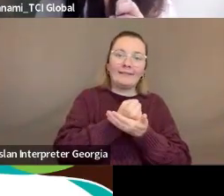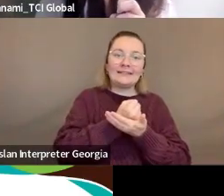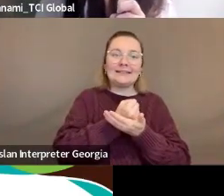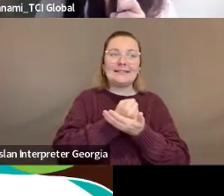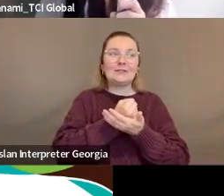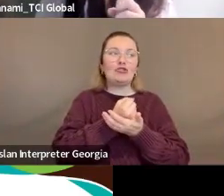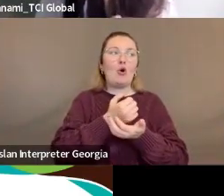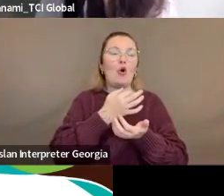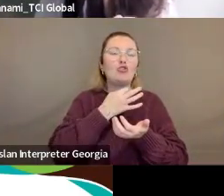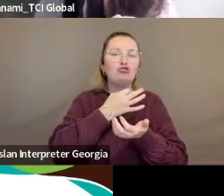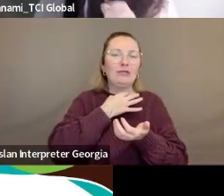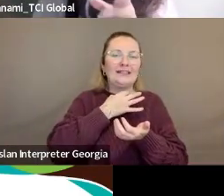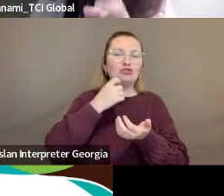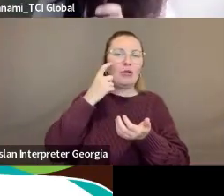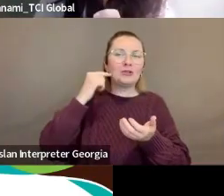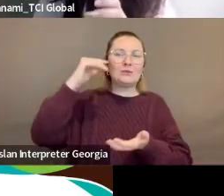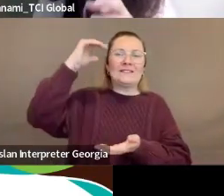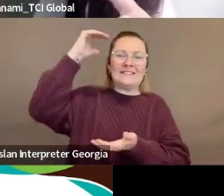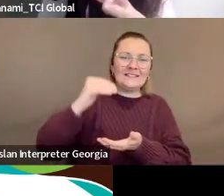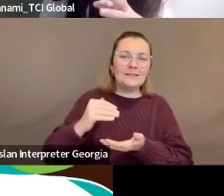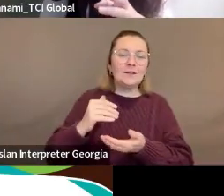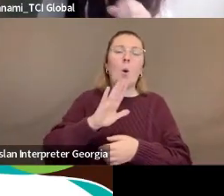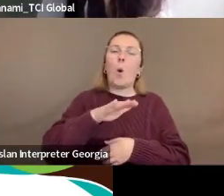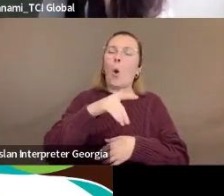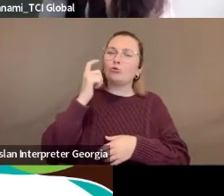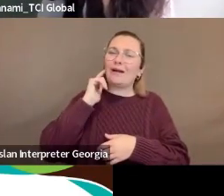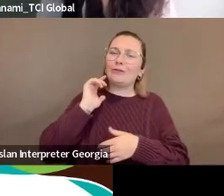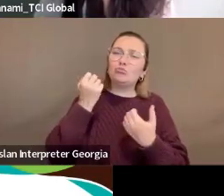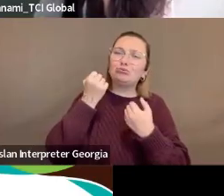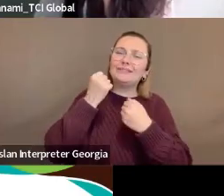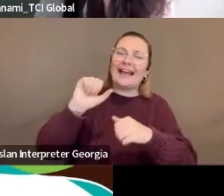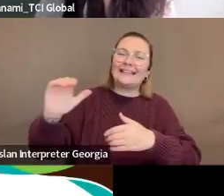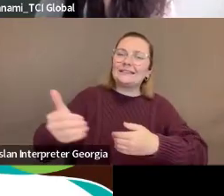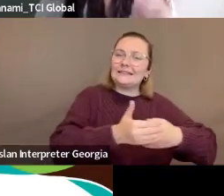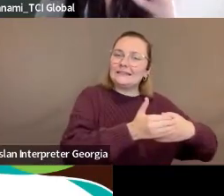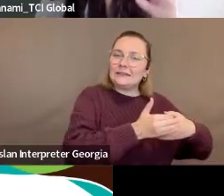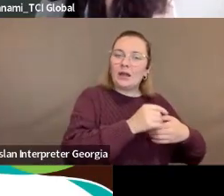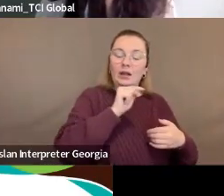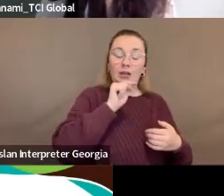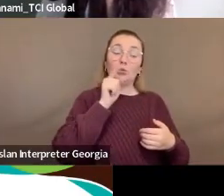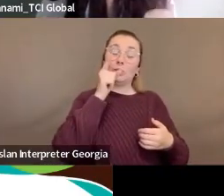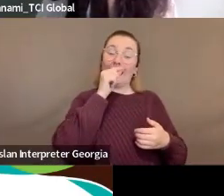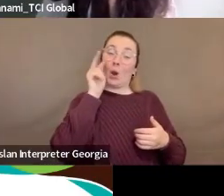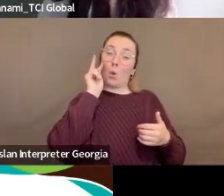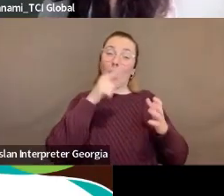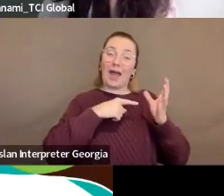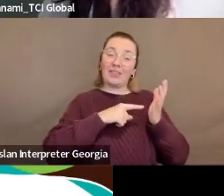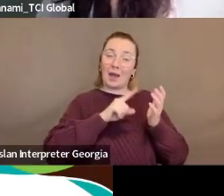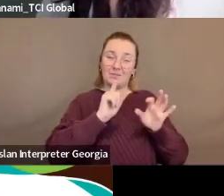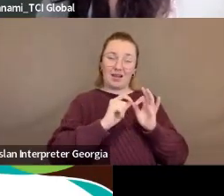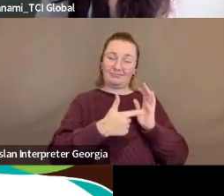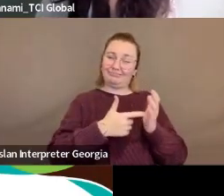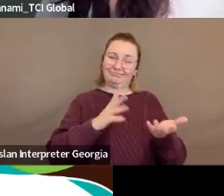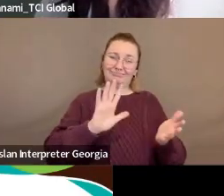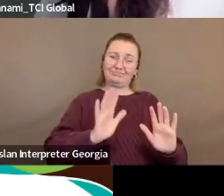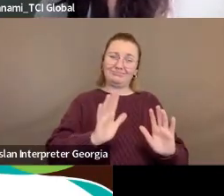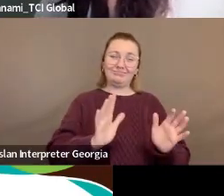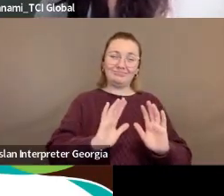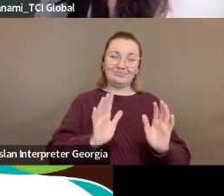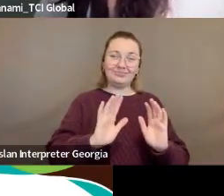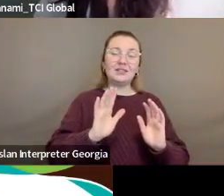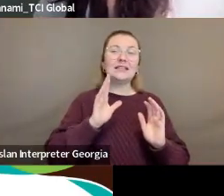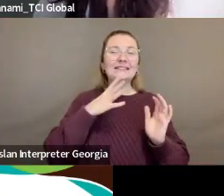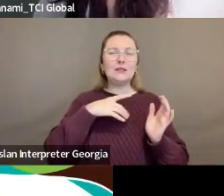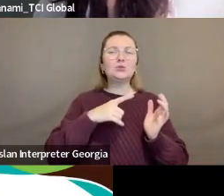risk aversion, protection for this person. I think it's important that states begin to